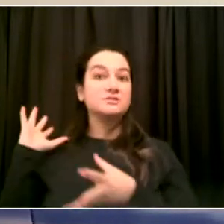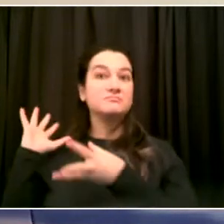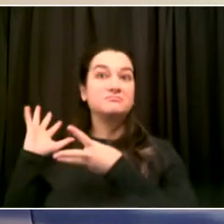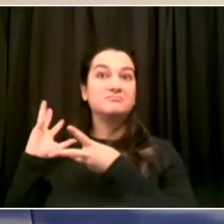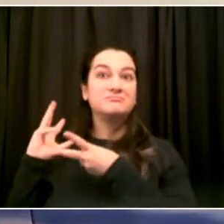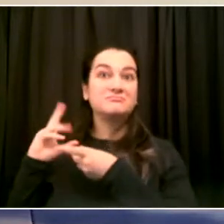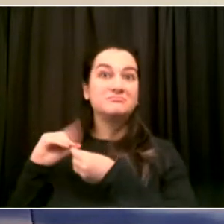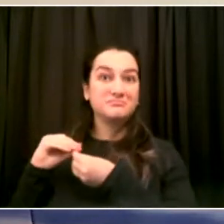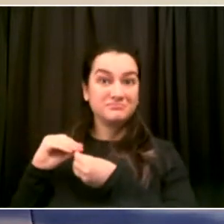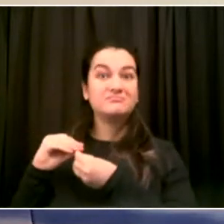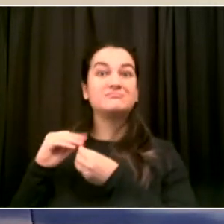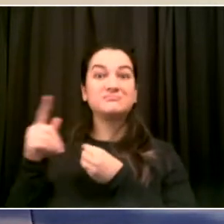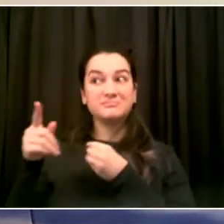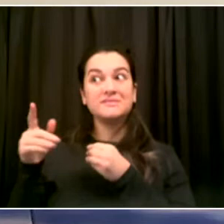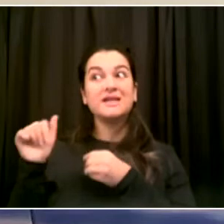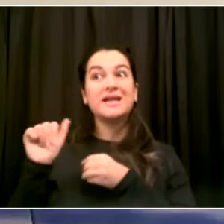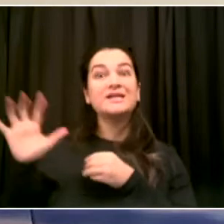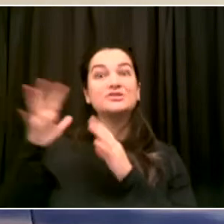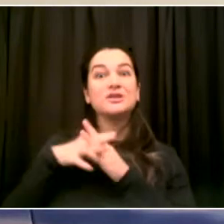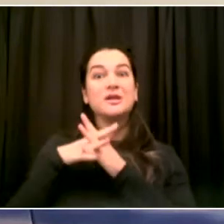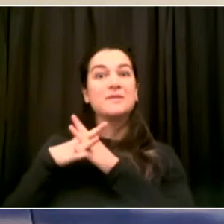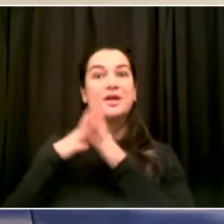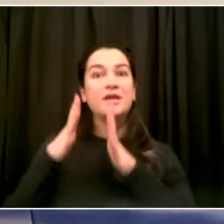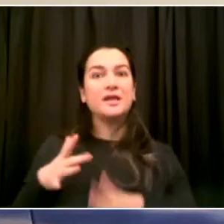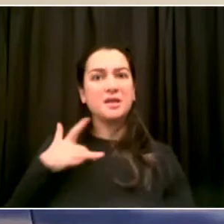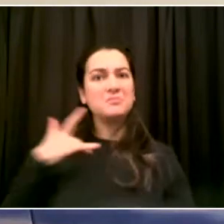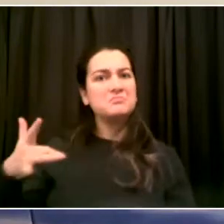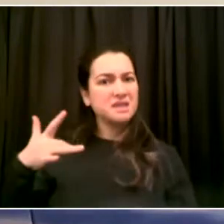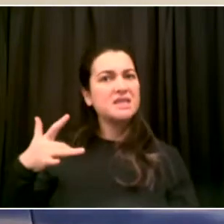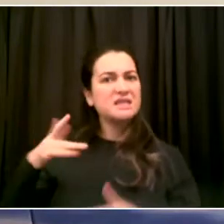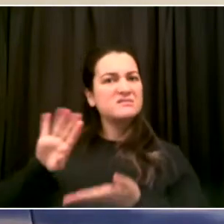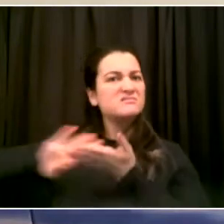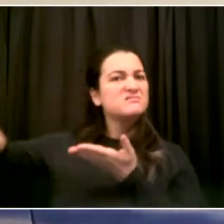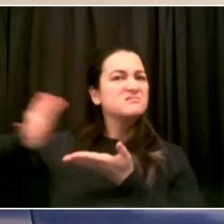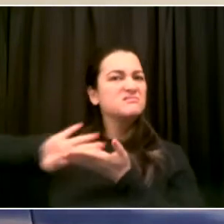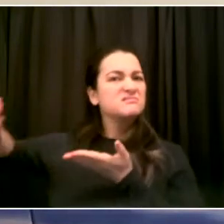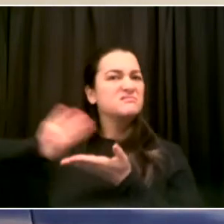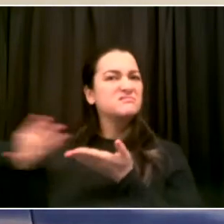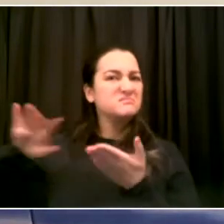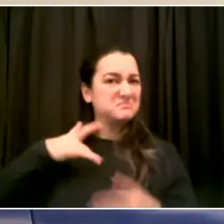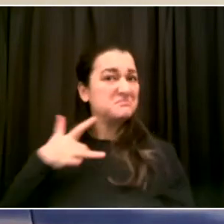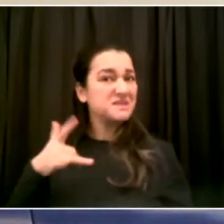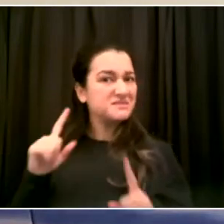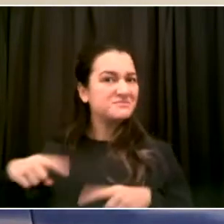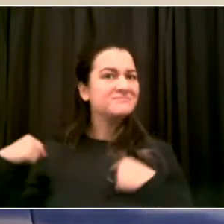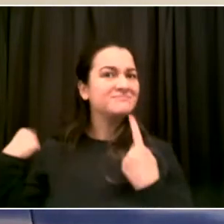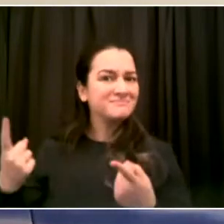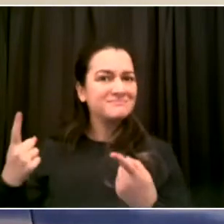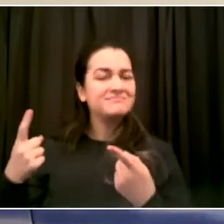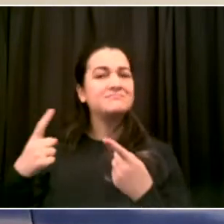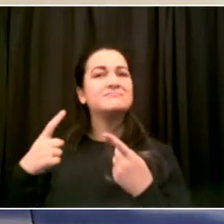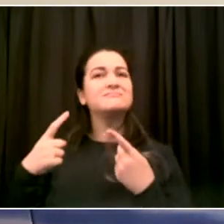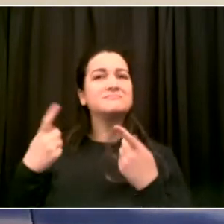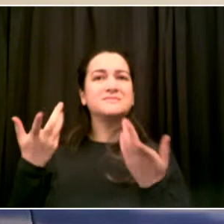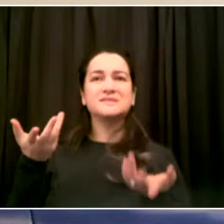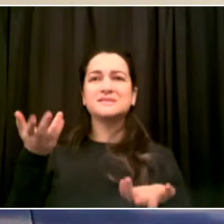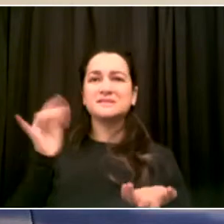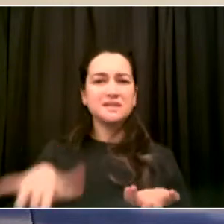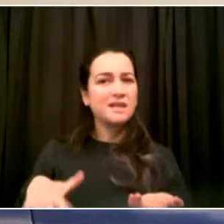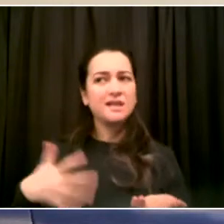Japanese Americans being incarcerated in camps, to the murder of Vincent